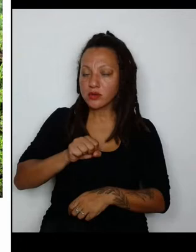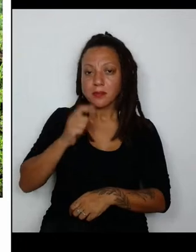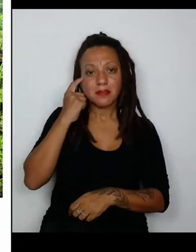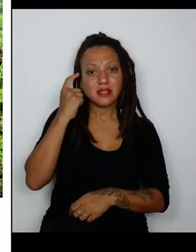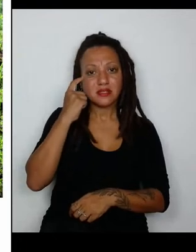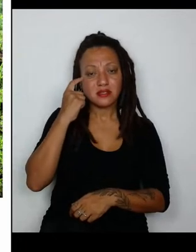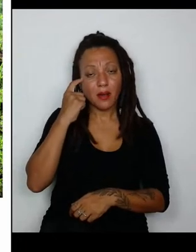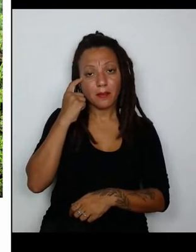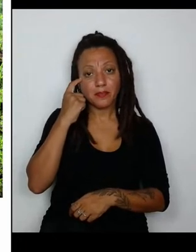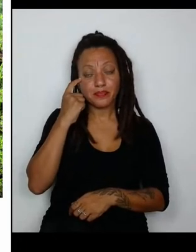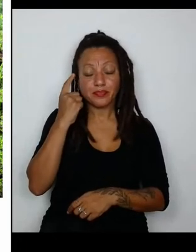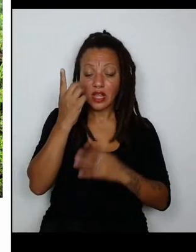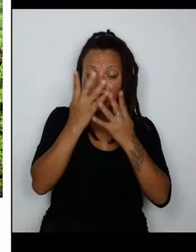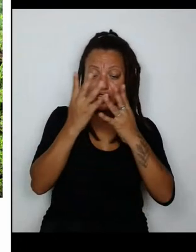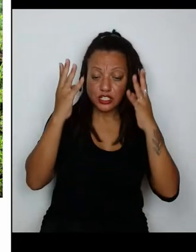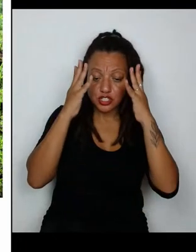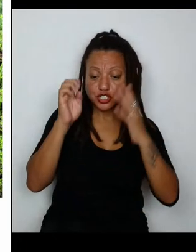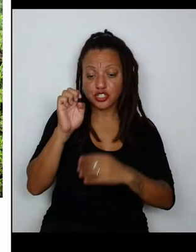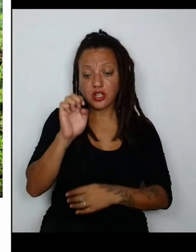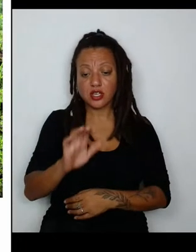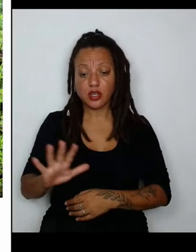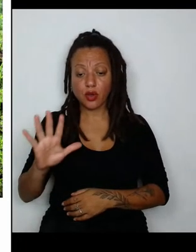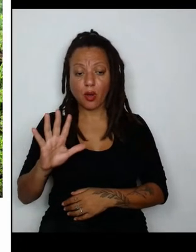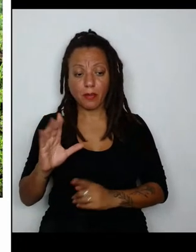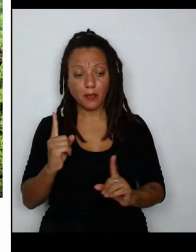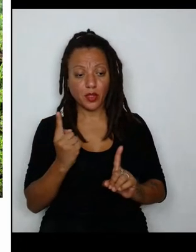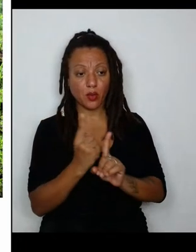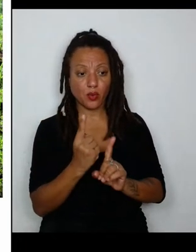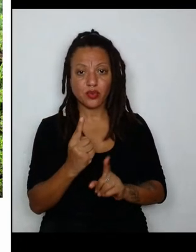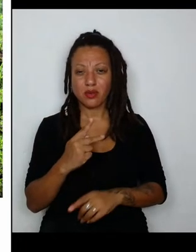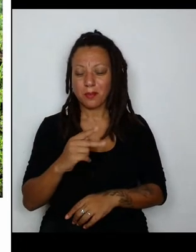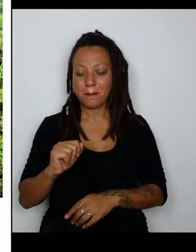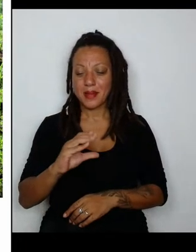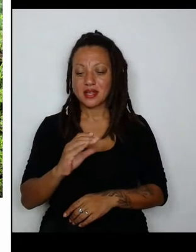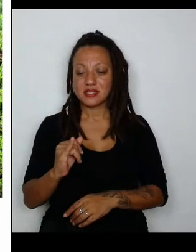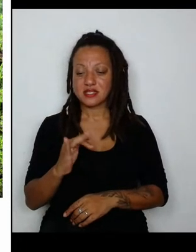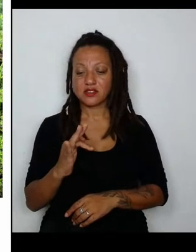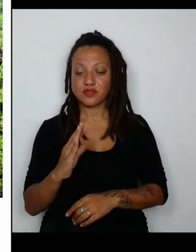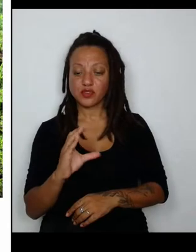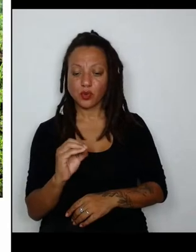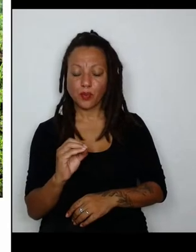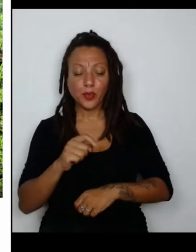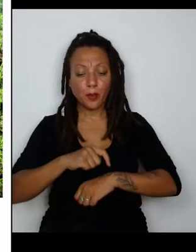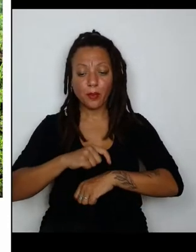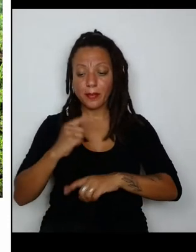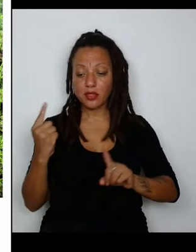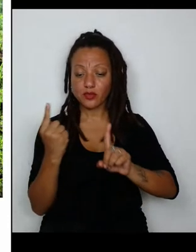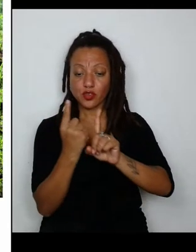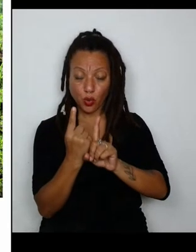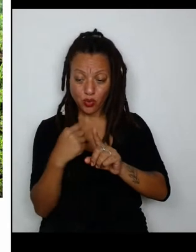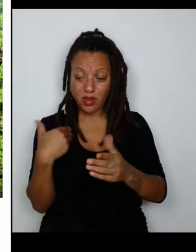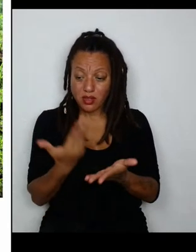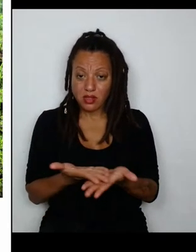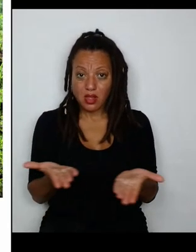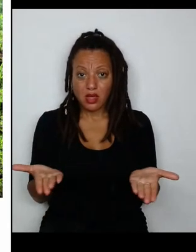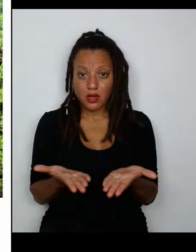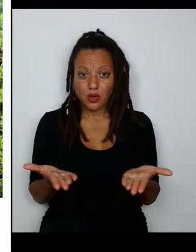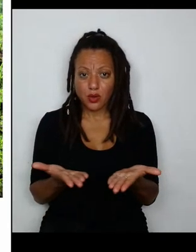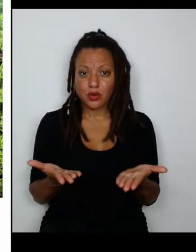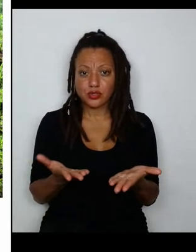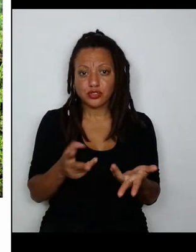notes moments of encounter were and of course continue to be translated by the agents who experienced them into